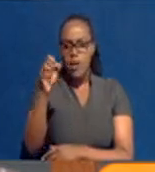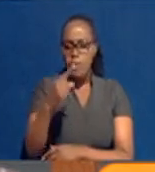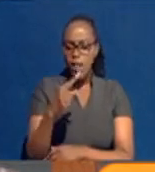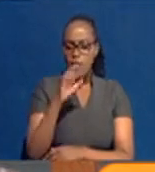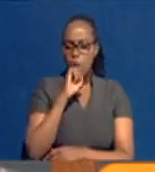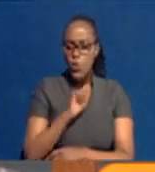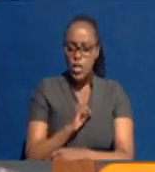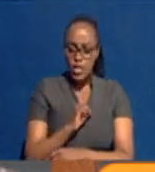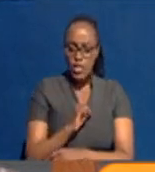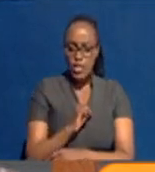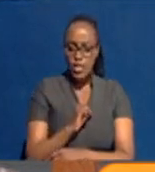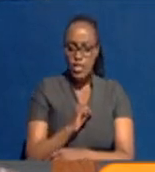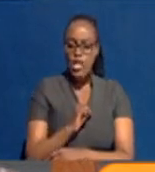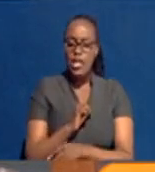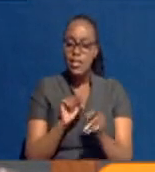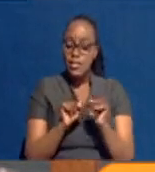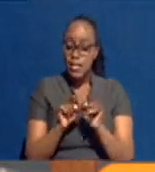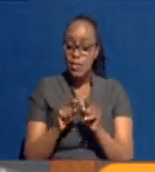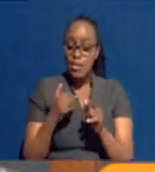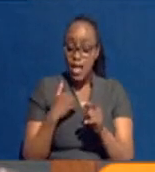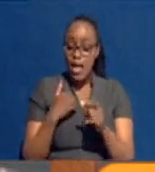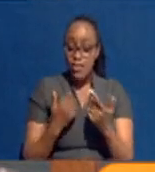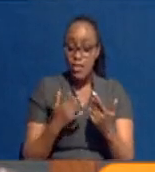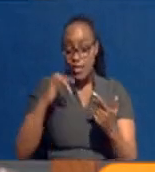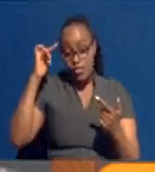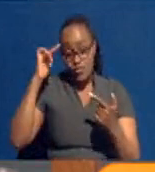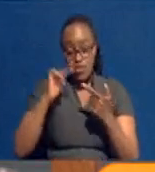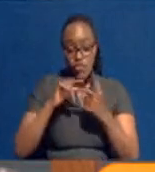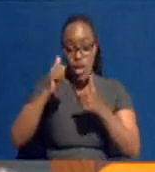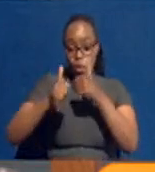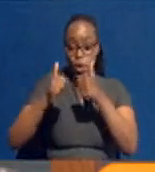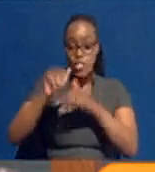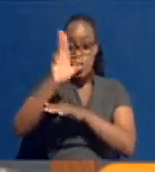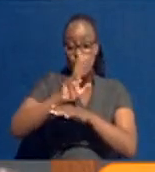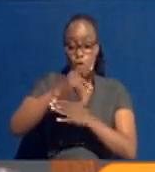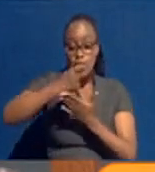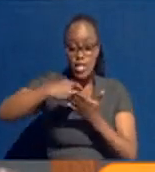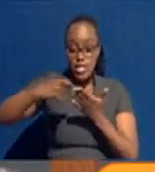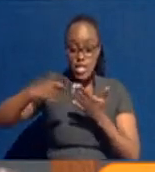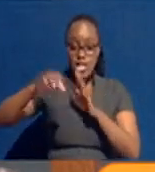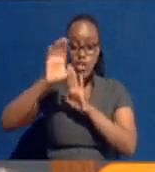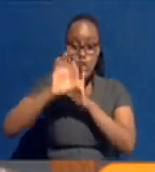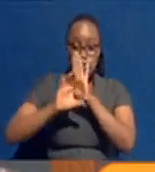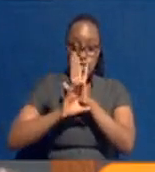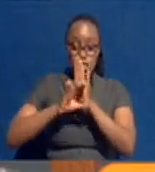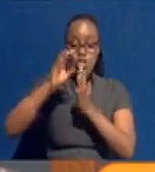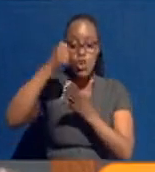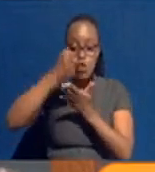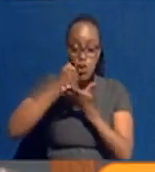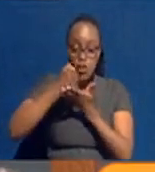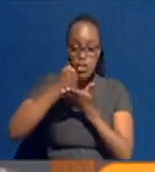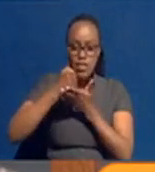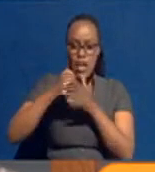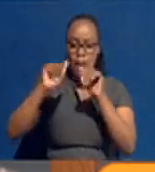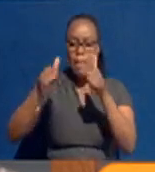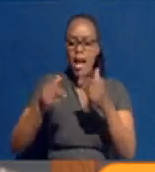old in office. I mean, the ink upon which he used to sign the constitutional oath that he took has